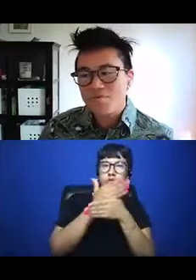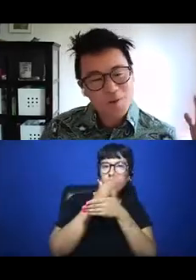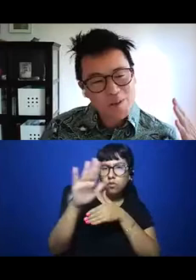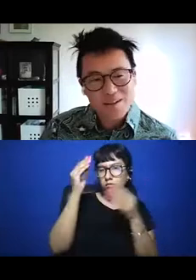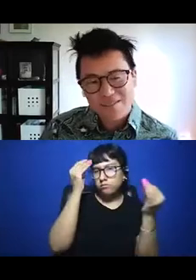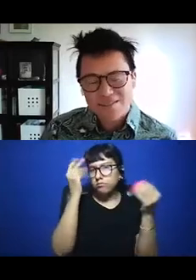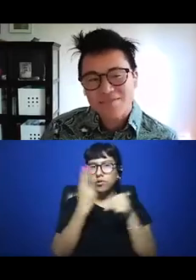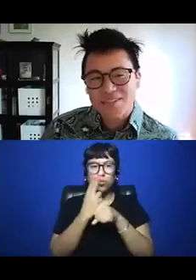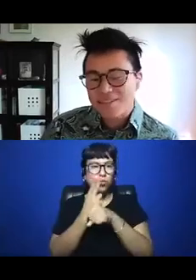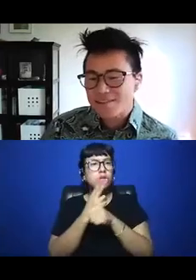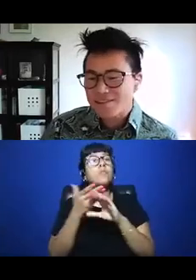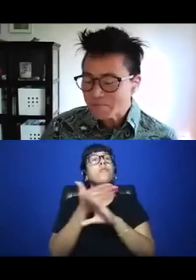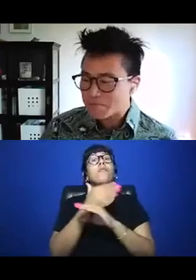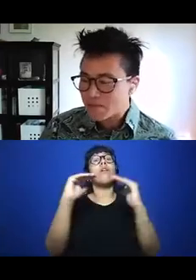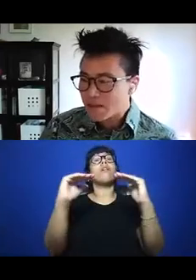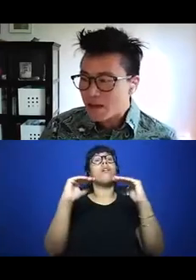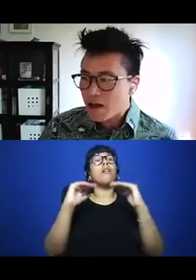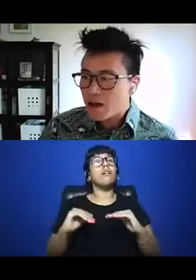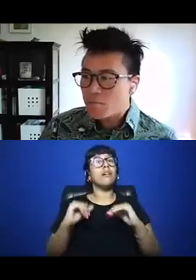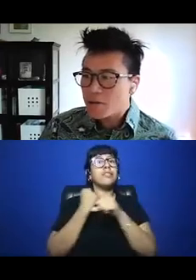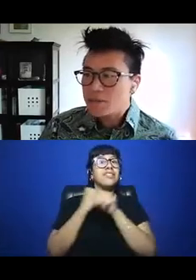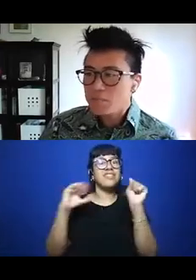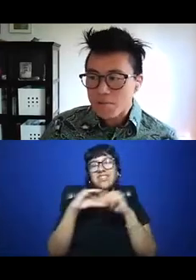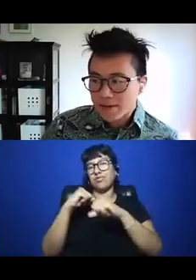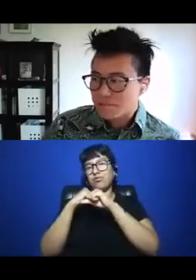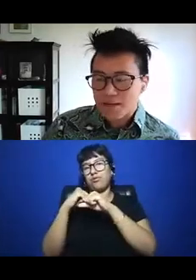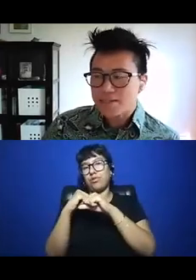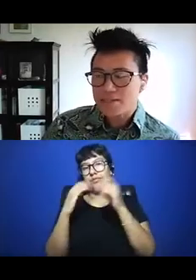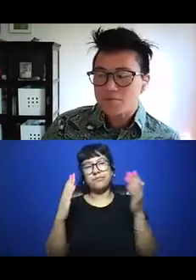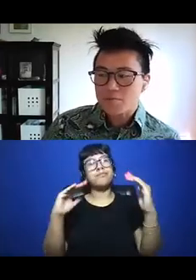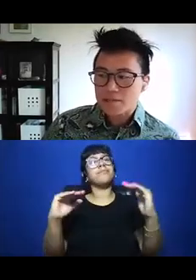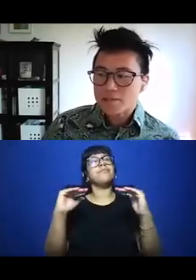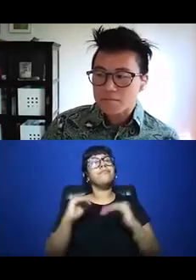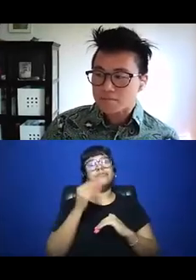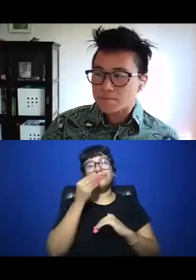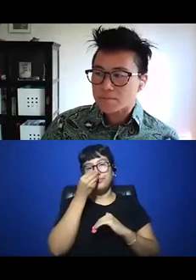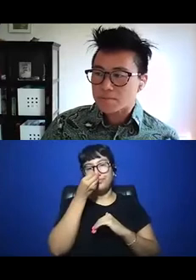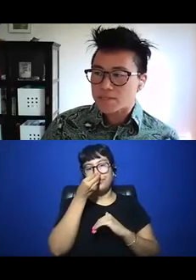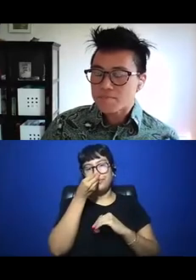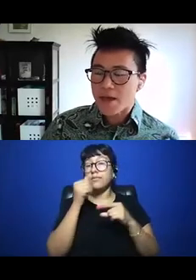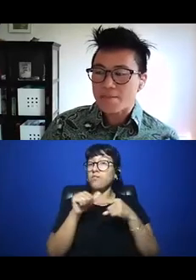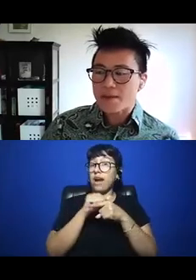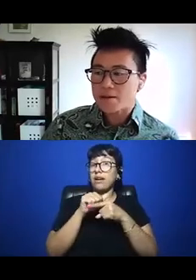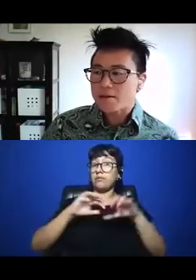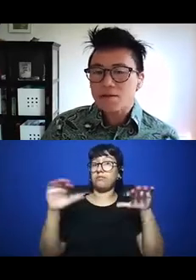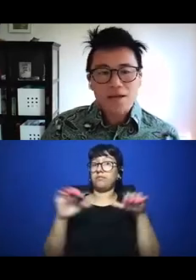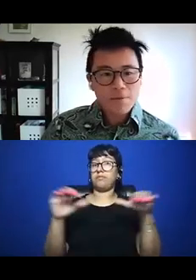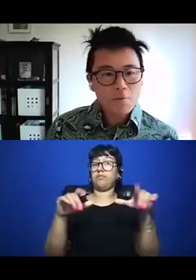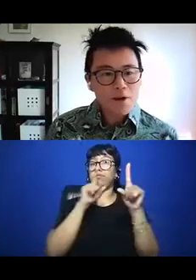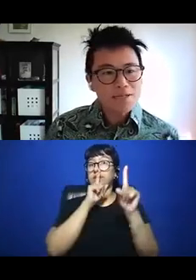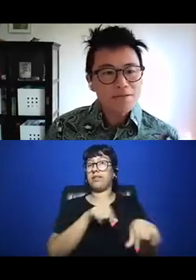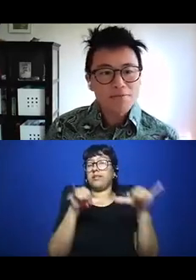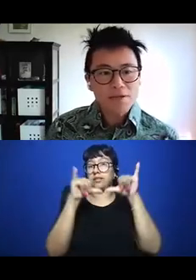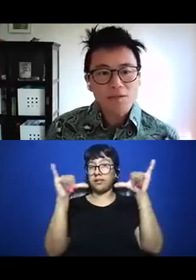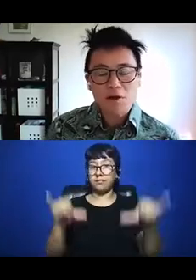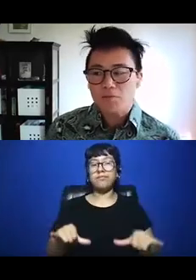before we focus on safety and security. Then we'll practice this response system, and then we'll